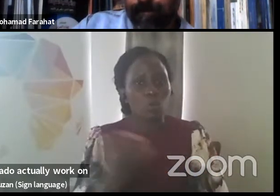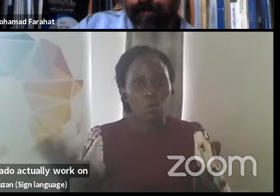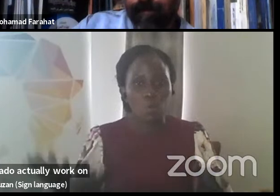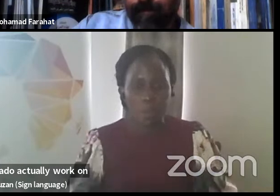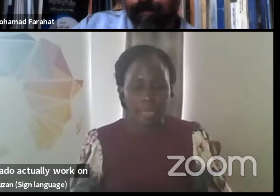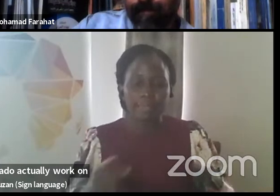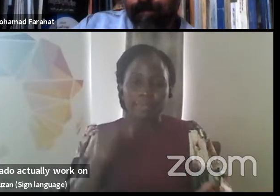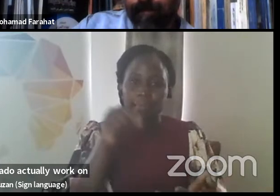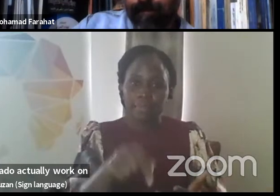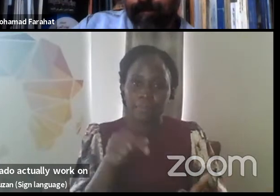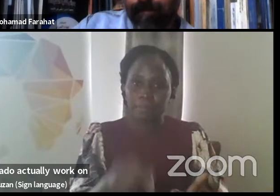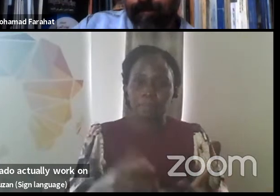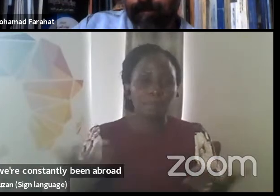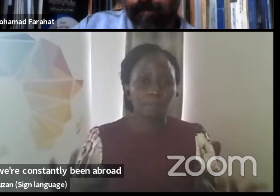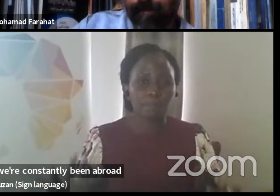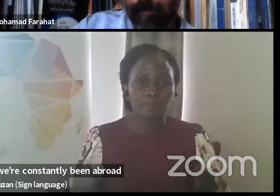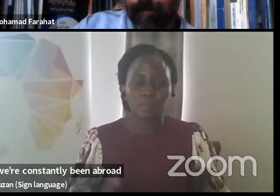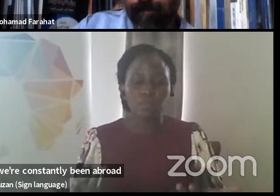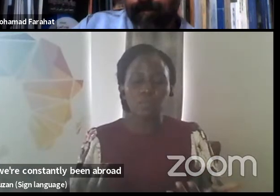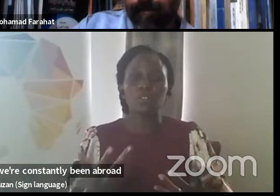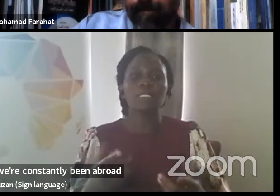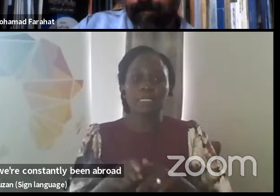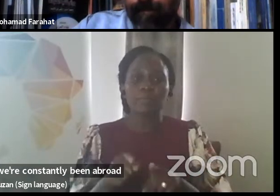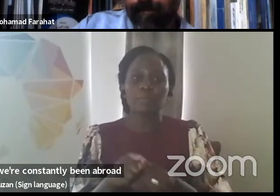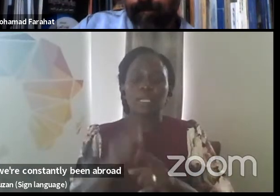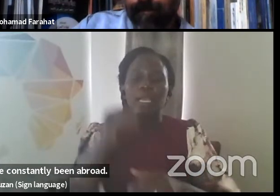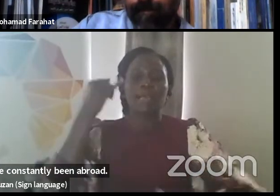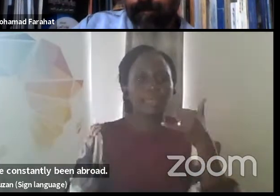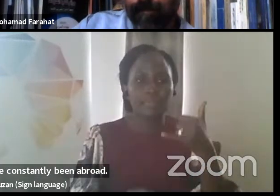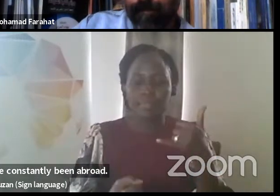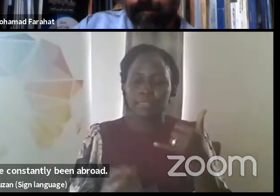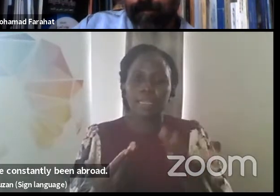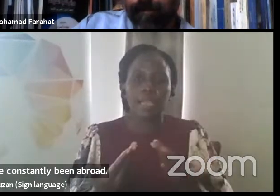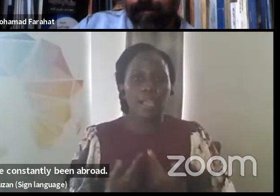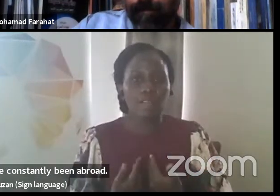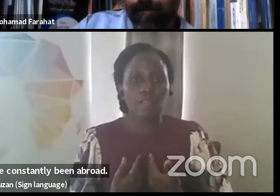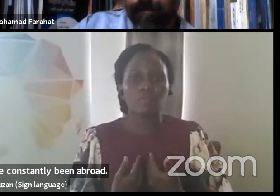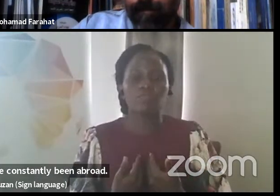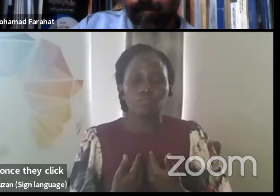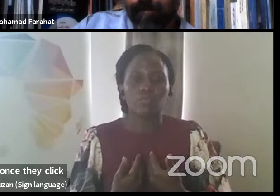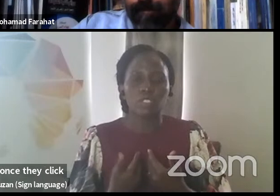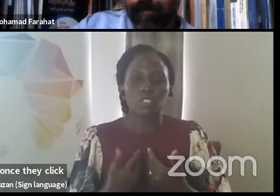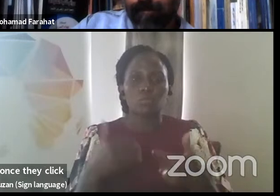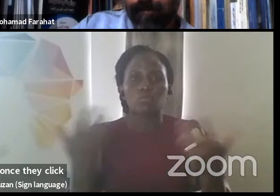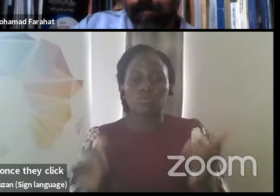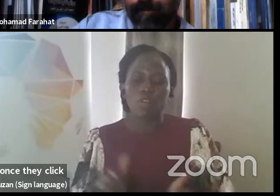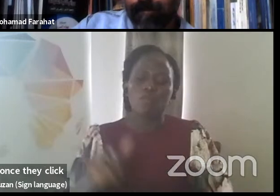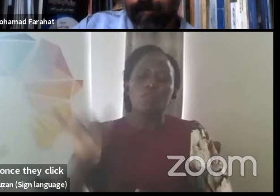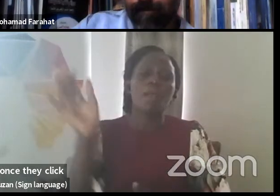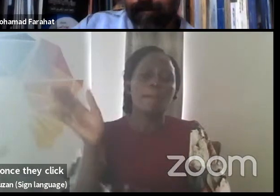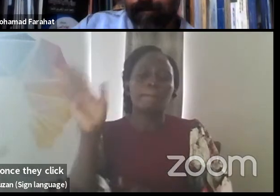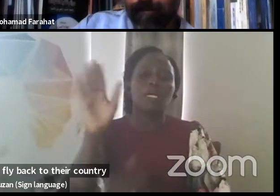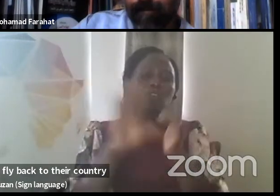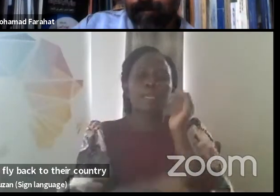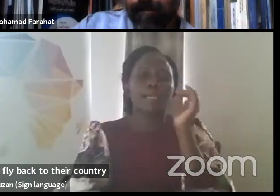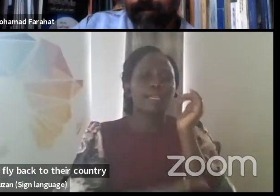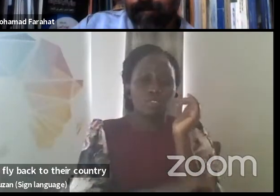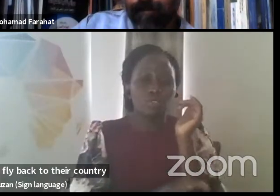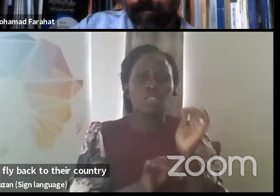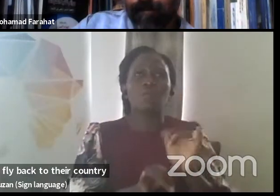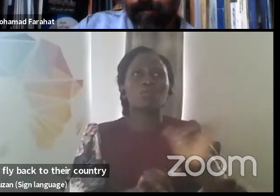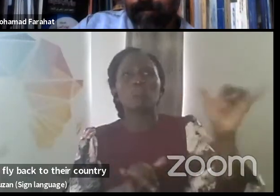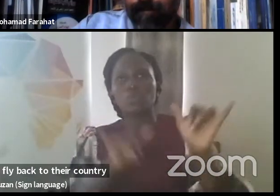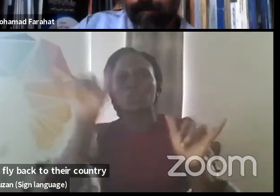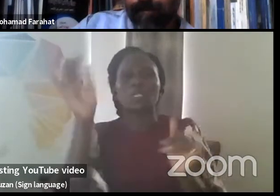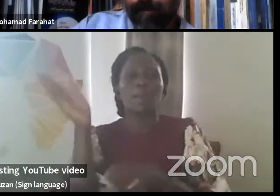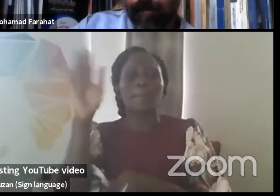abroad, and they ended up, once they fly back to their country, being prosecuted for posting a